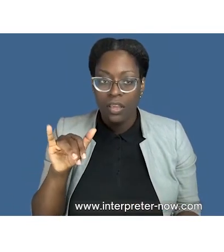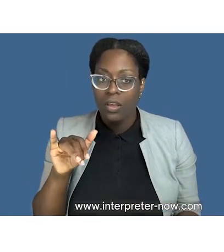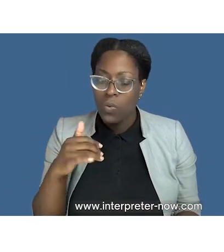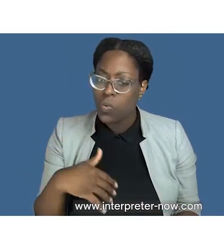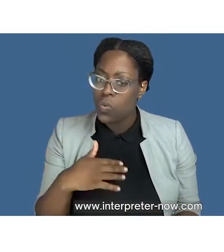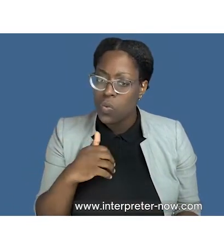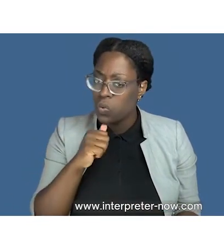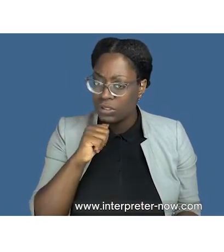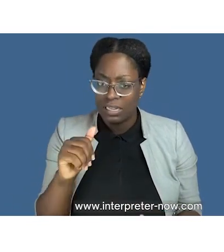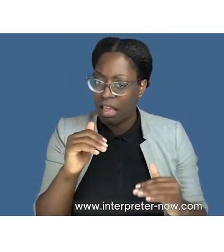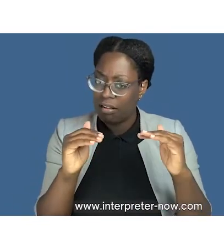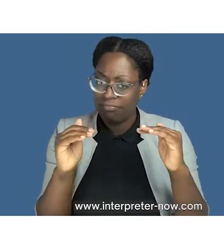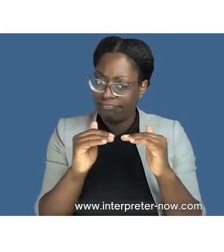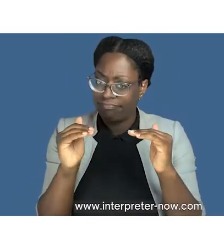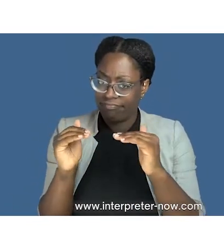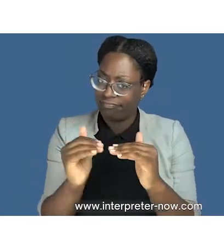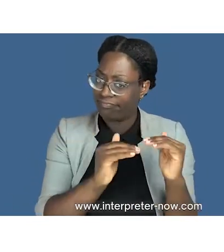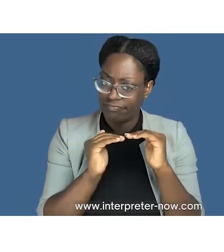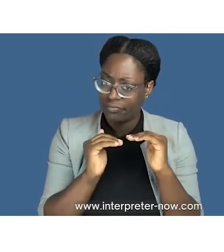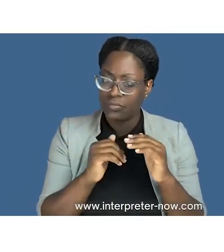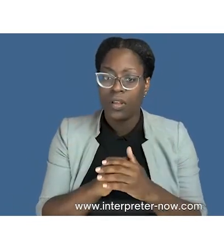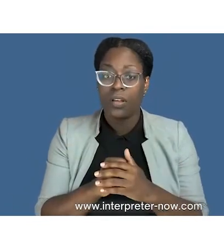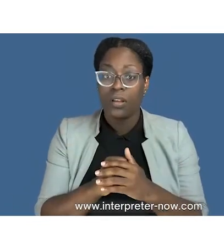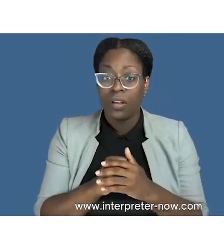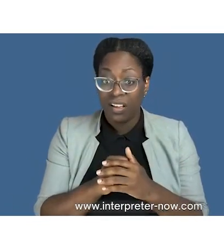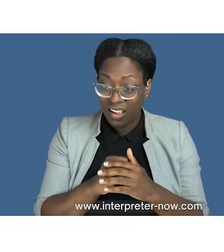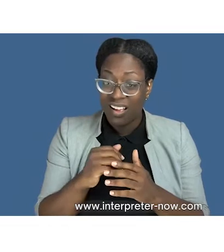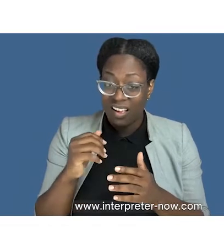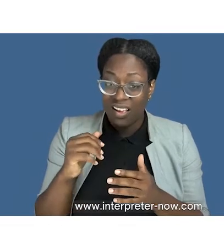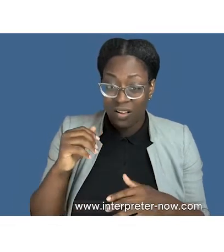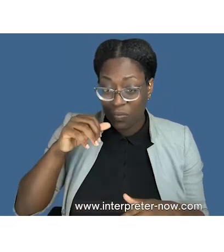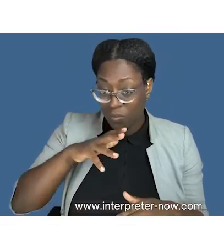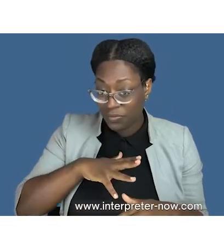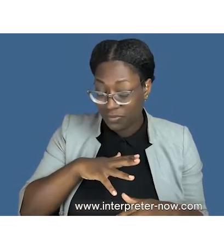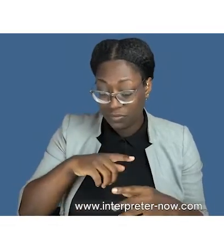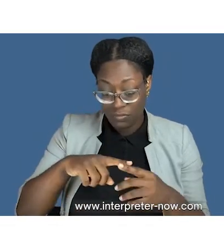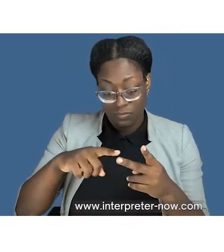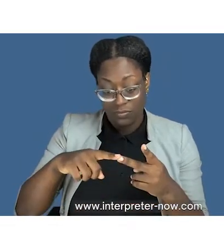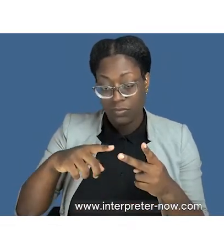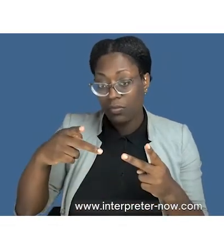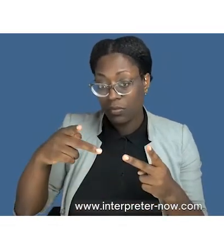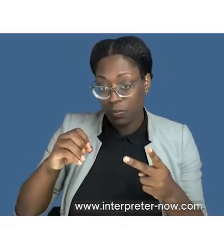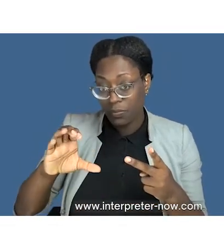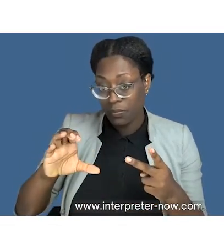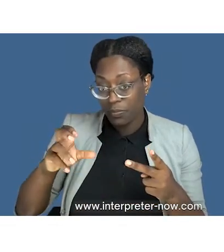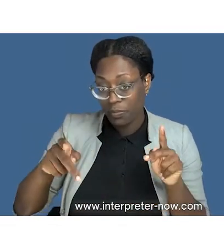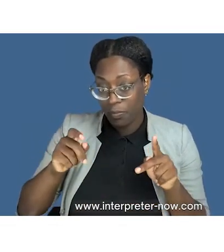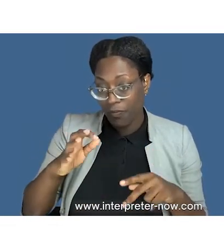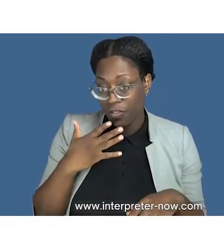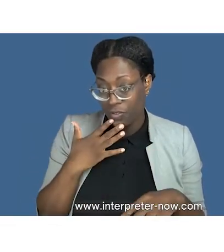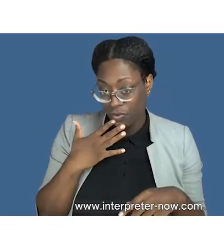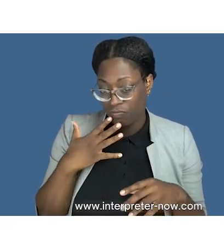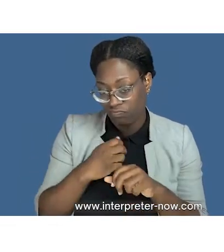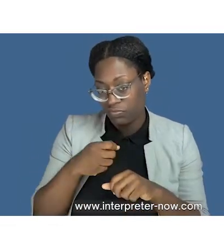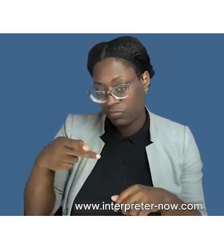at compensation across the startup ecosystem, it's extremely inequitable. Women and people